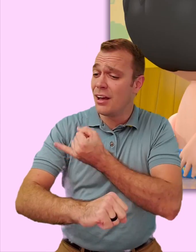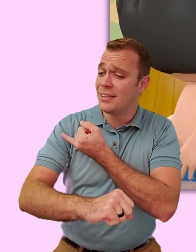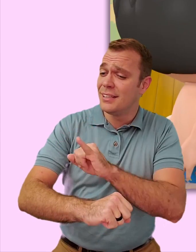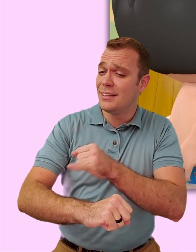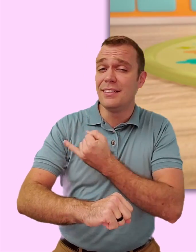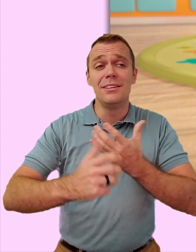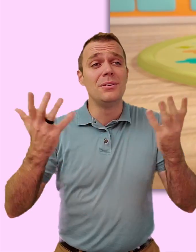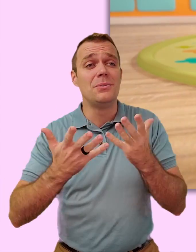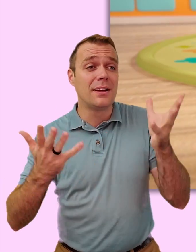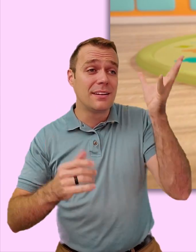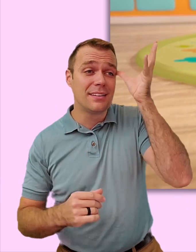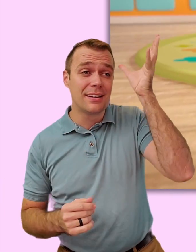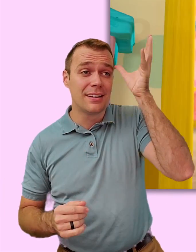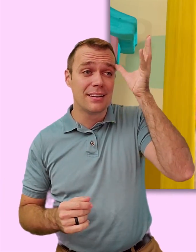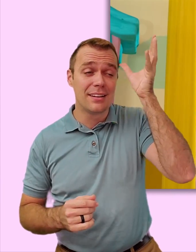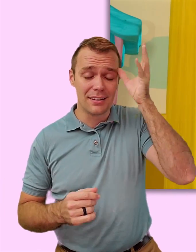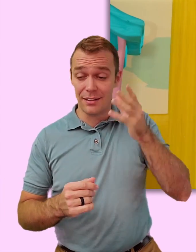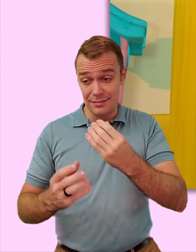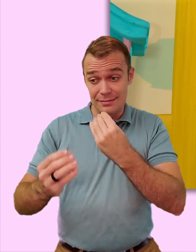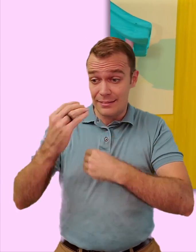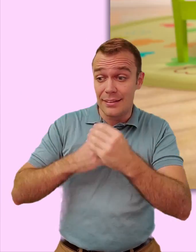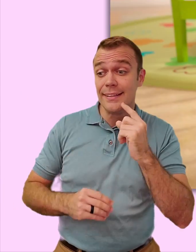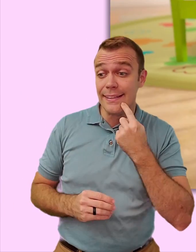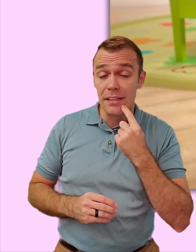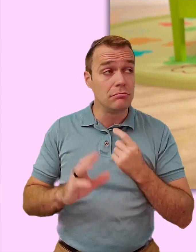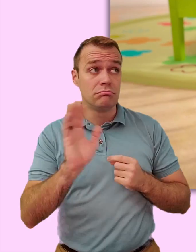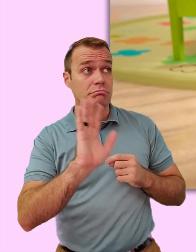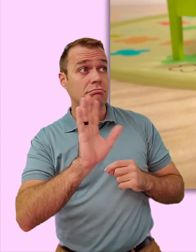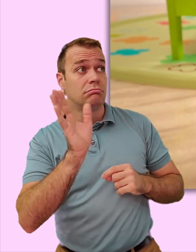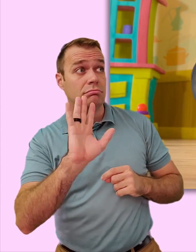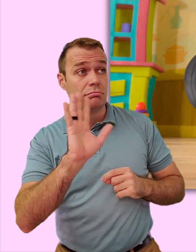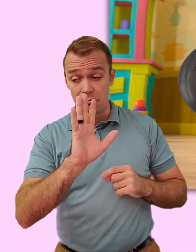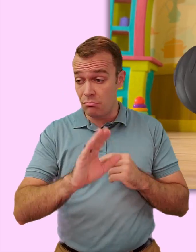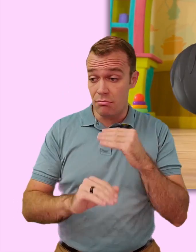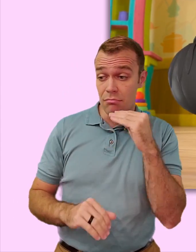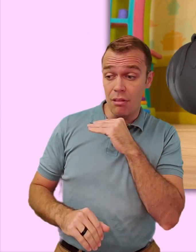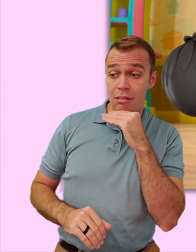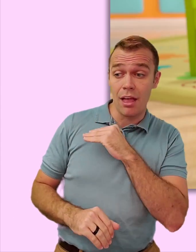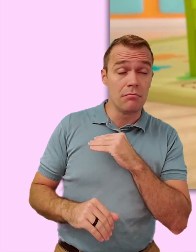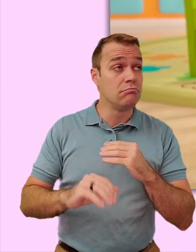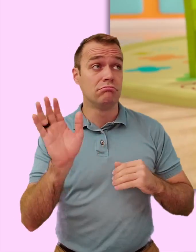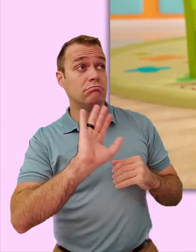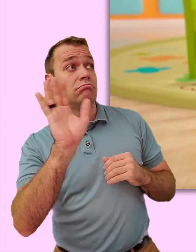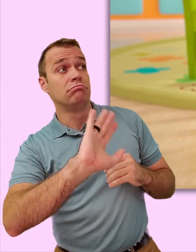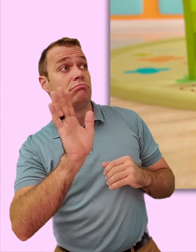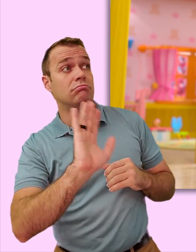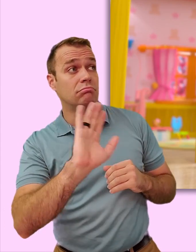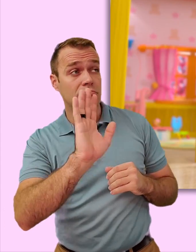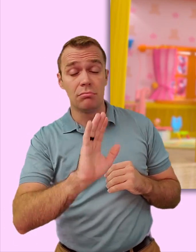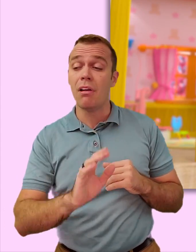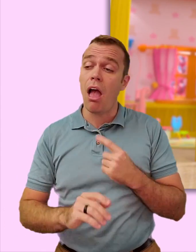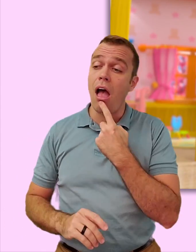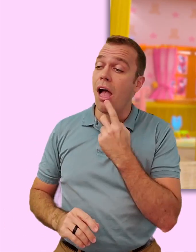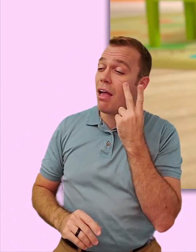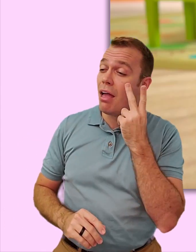Johny Johny Yes Papa, eating candy no papa, telling lies no papa,